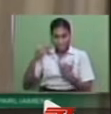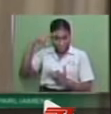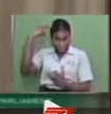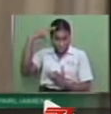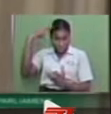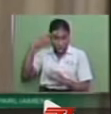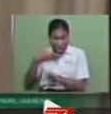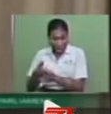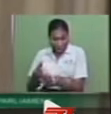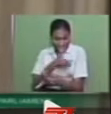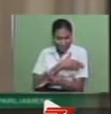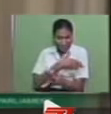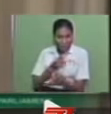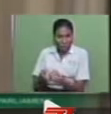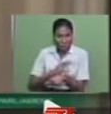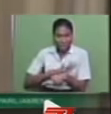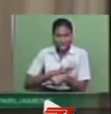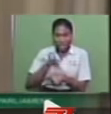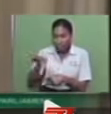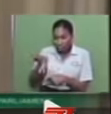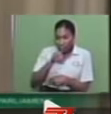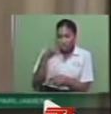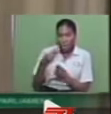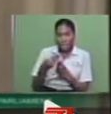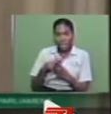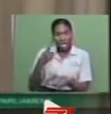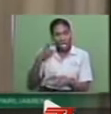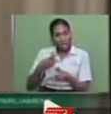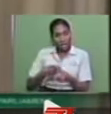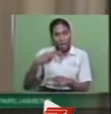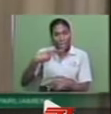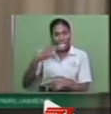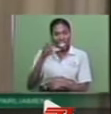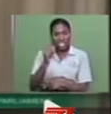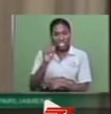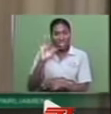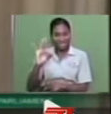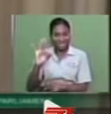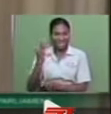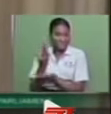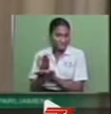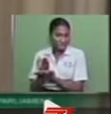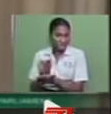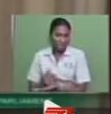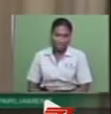to withdraw from the HSF. Even before COVID.